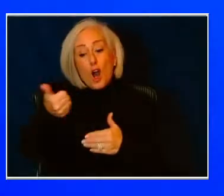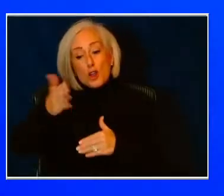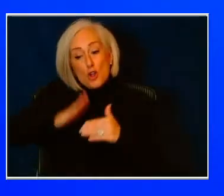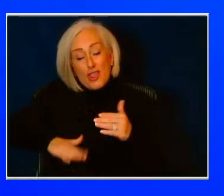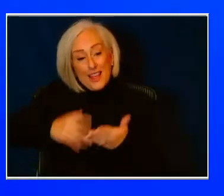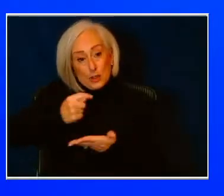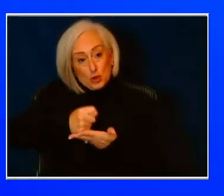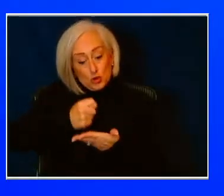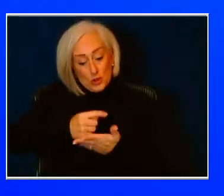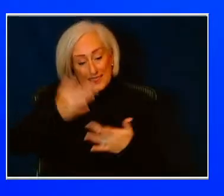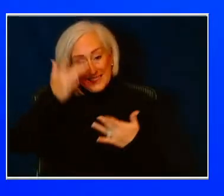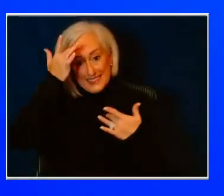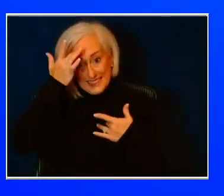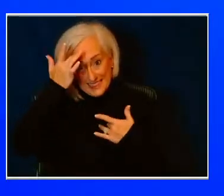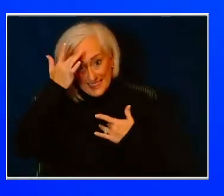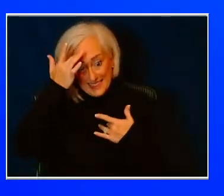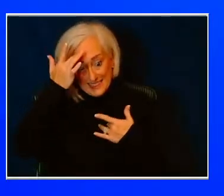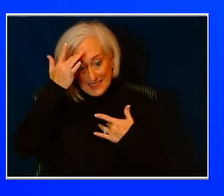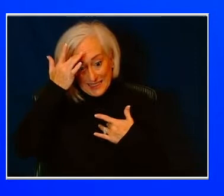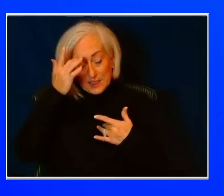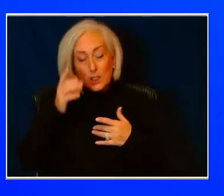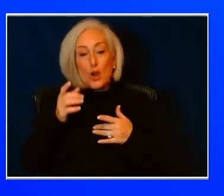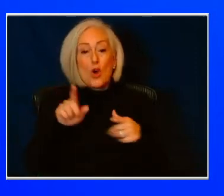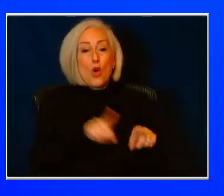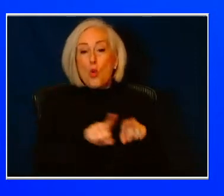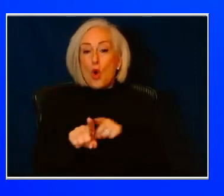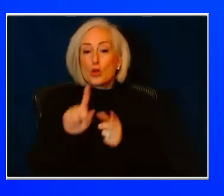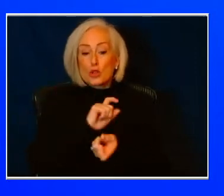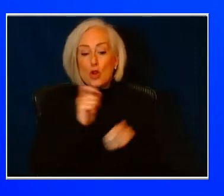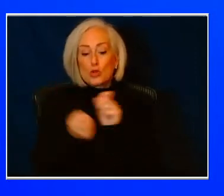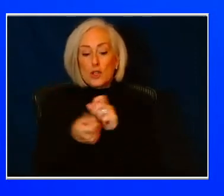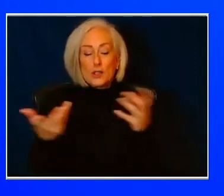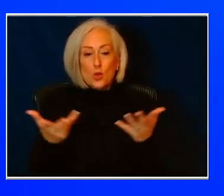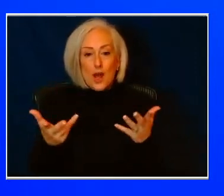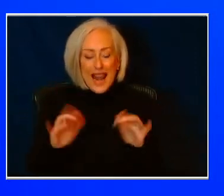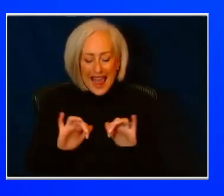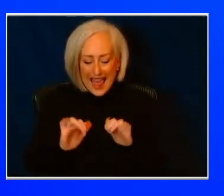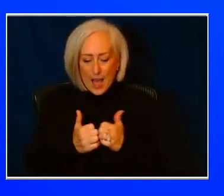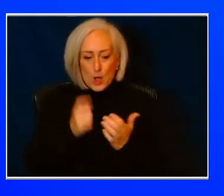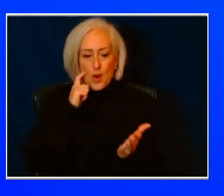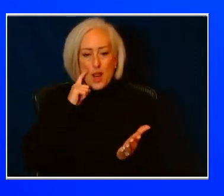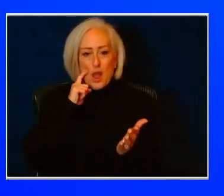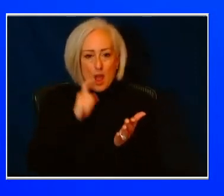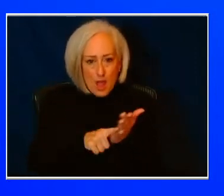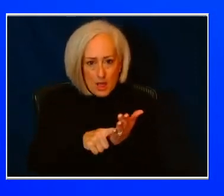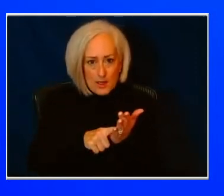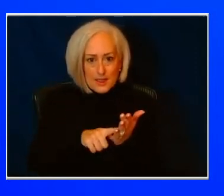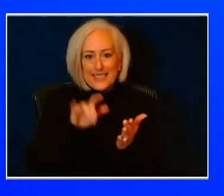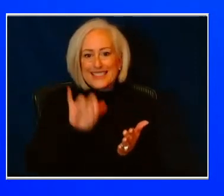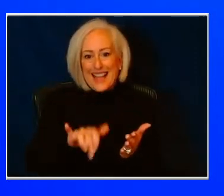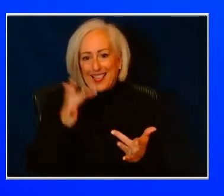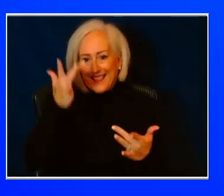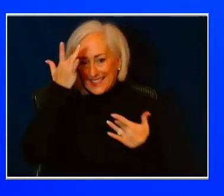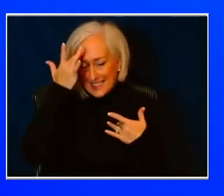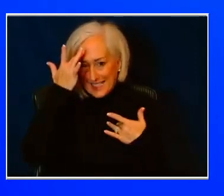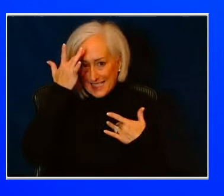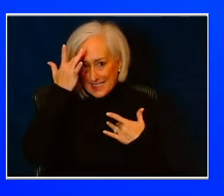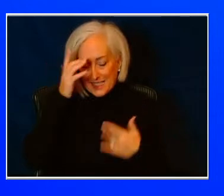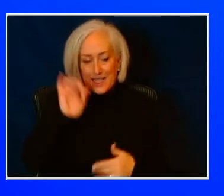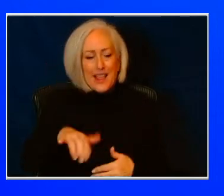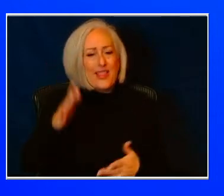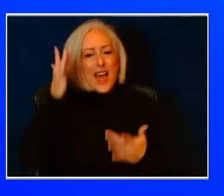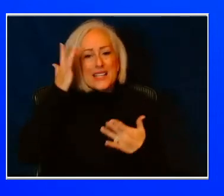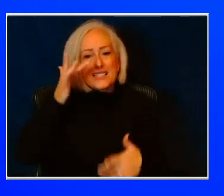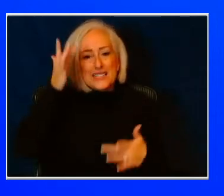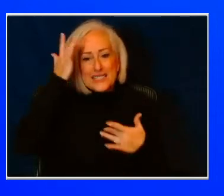what is also changing is that how we detect it, how early we detect it. And as you know, this disease shows up early